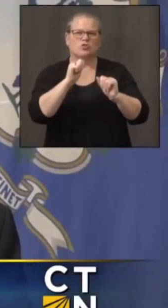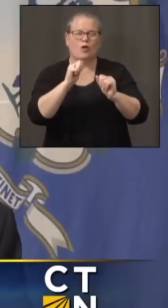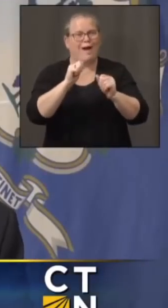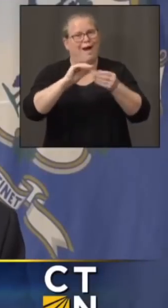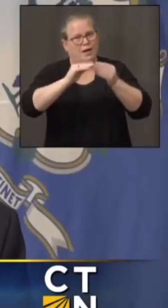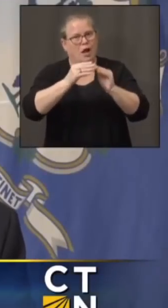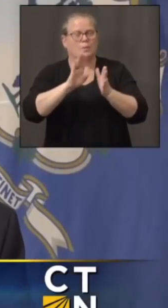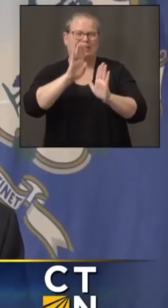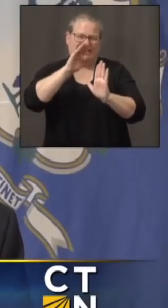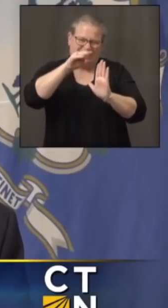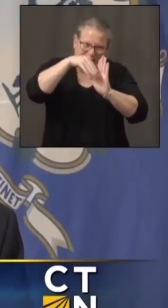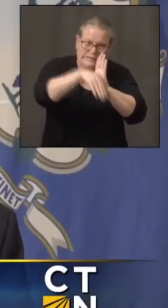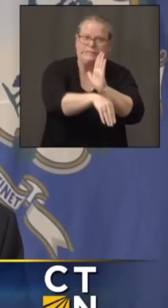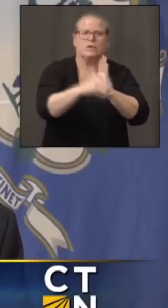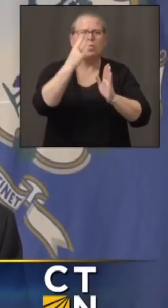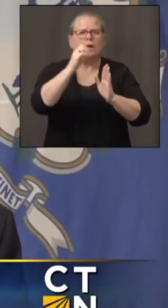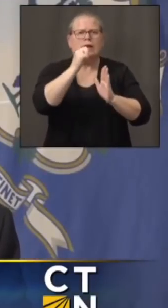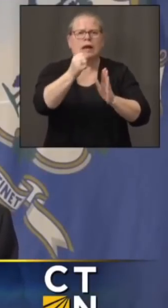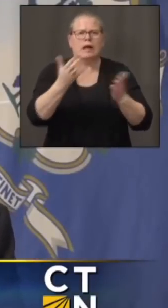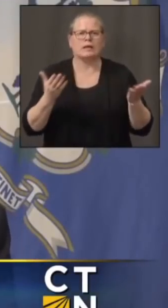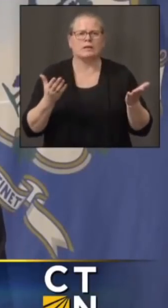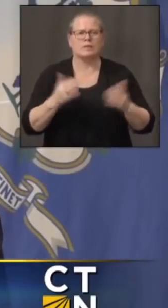that